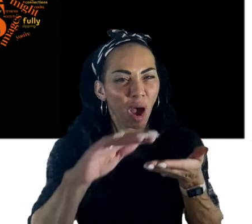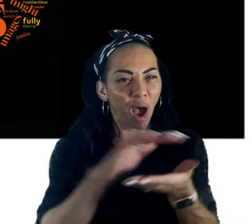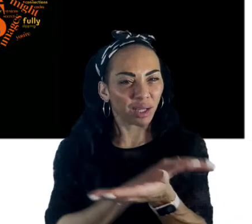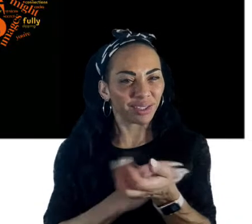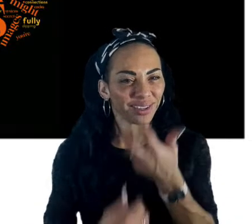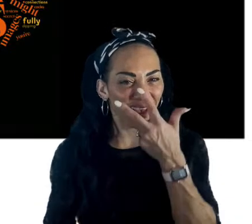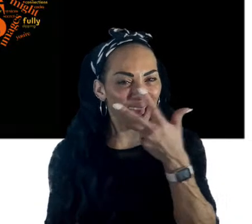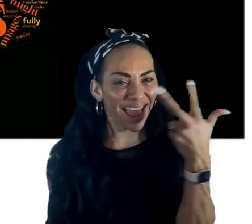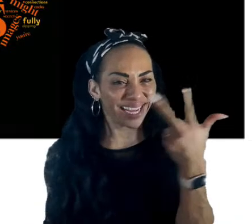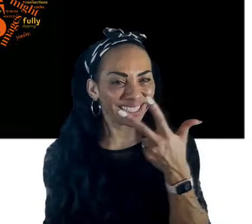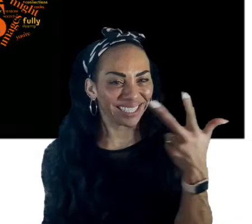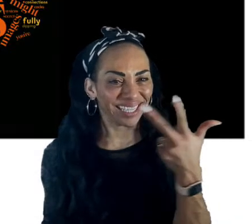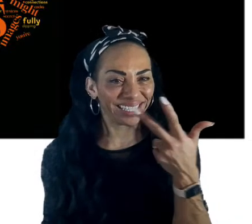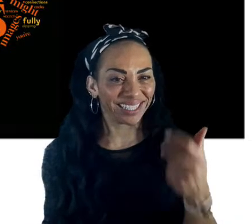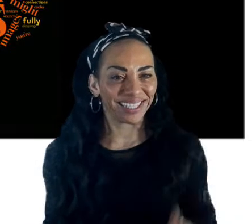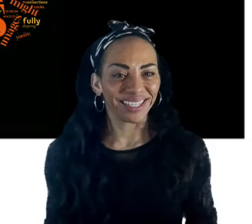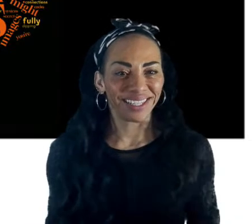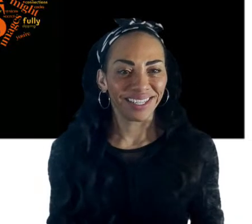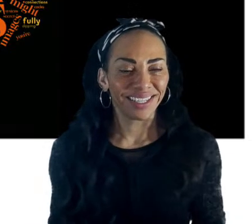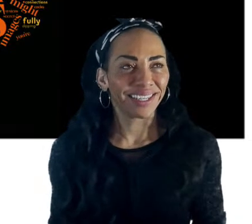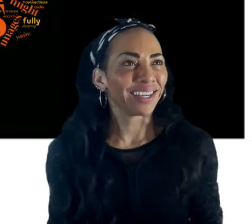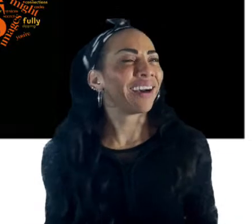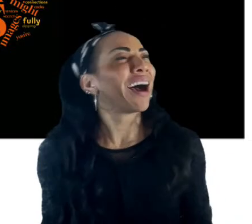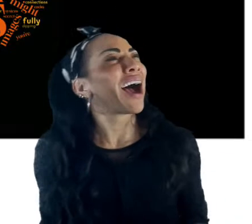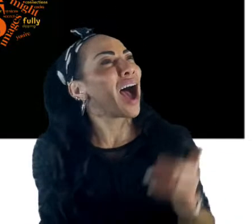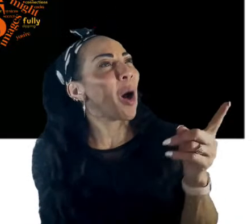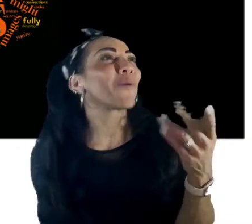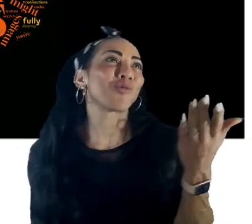Which I could see how they thought that.